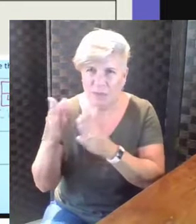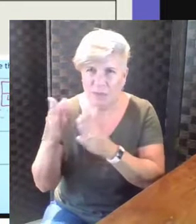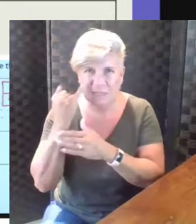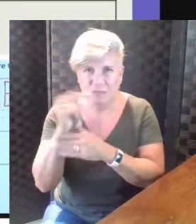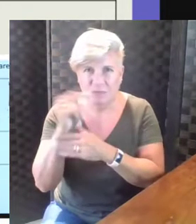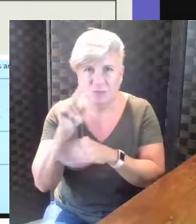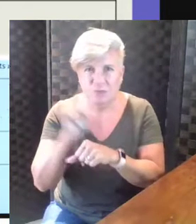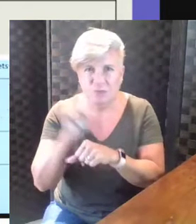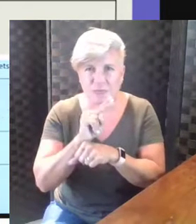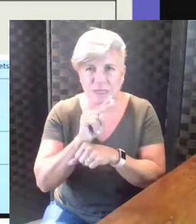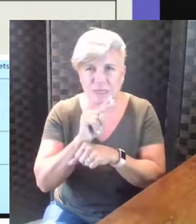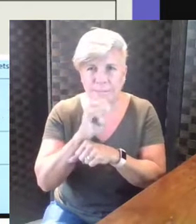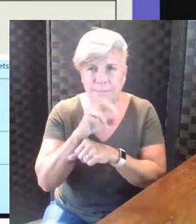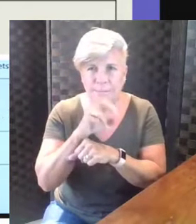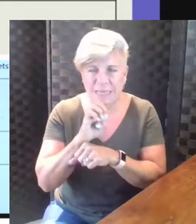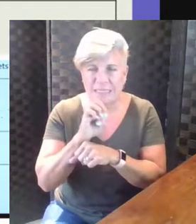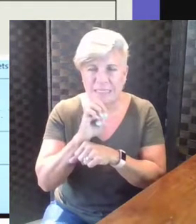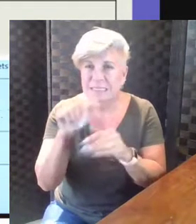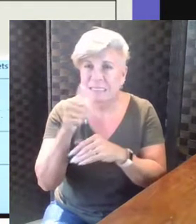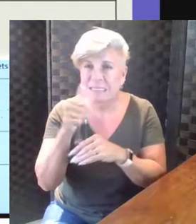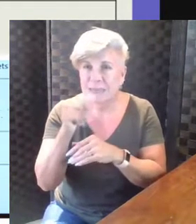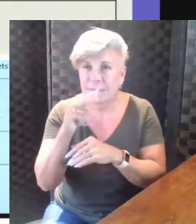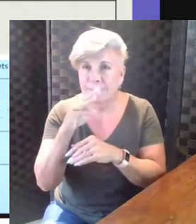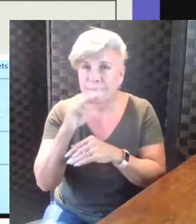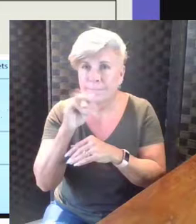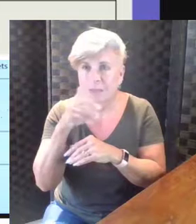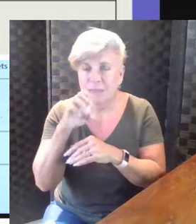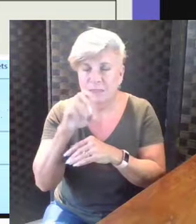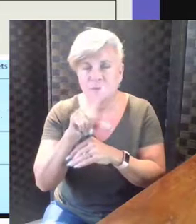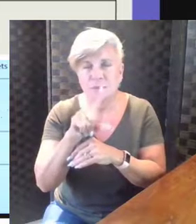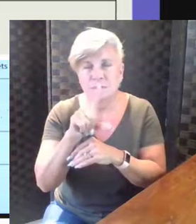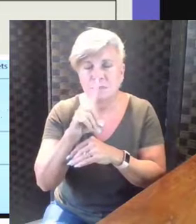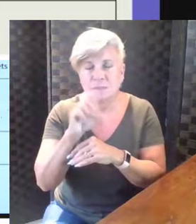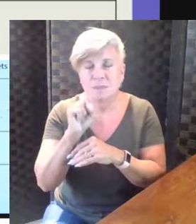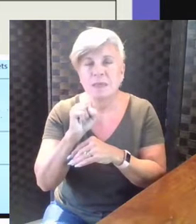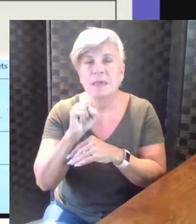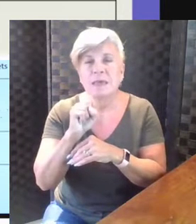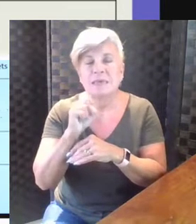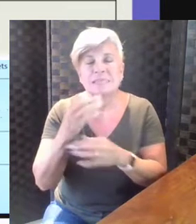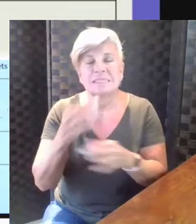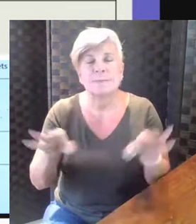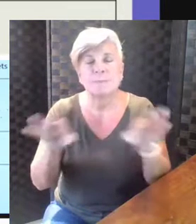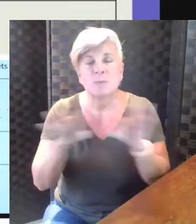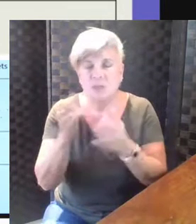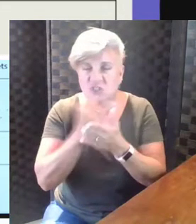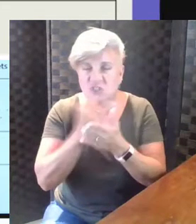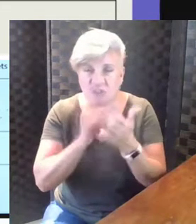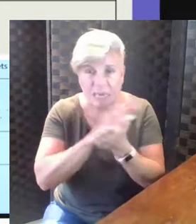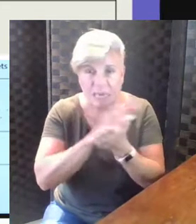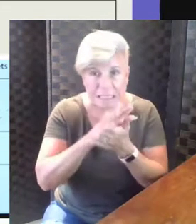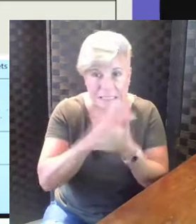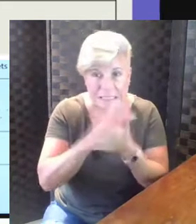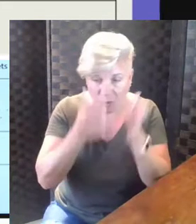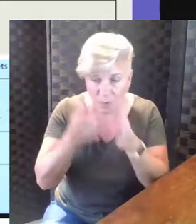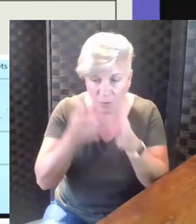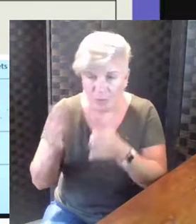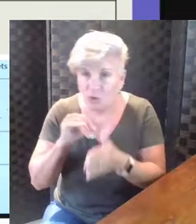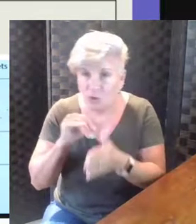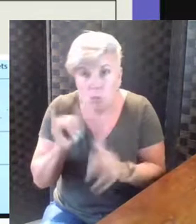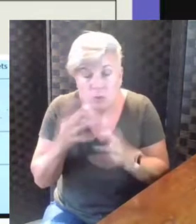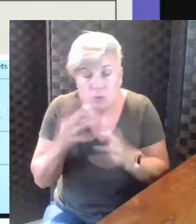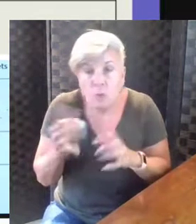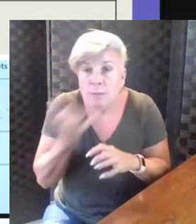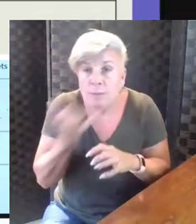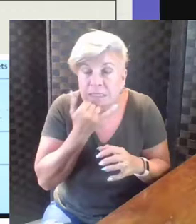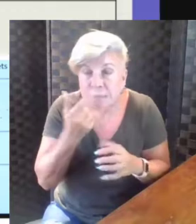If you're using base 10 models, it's important that you draw nice and neatly and that you stay organized because you don't want to make a mistake